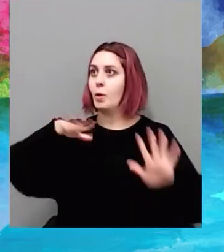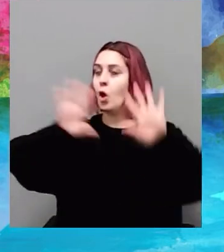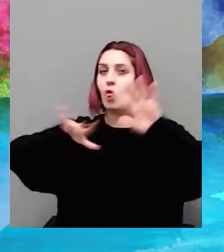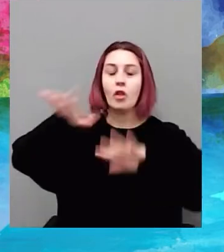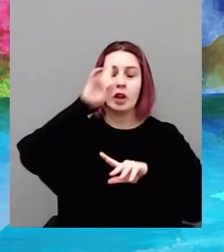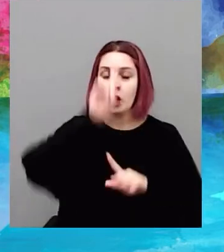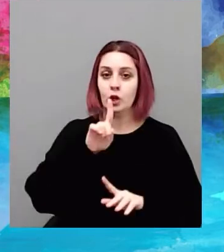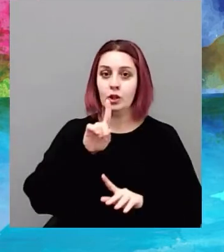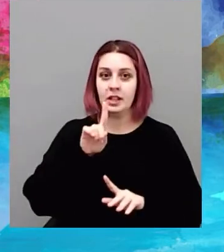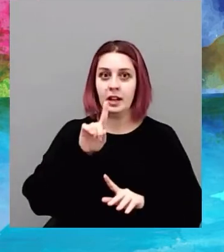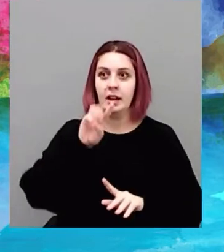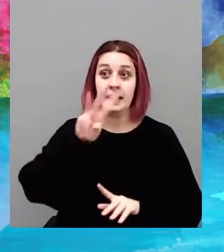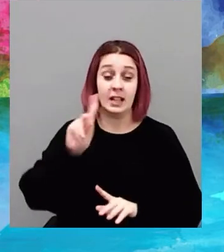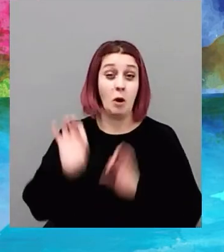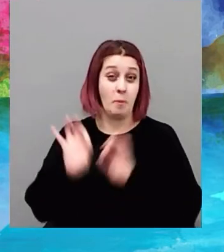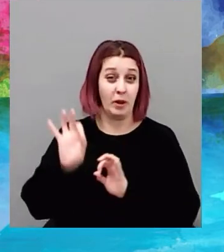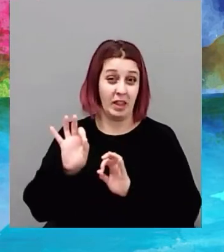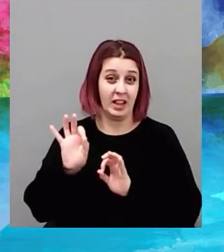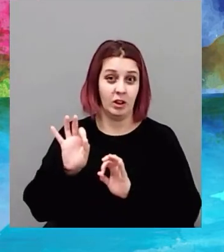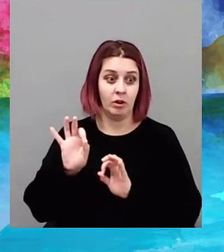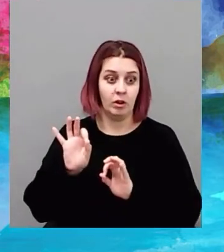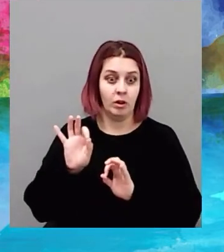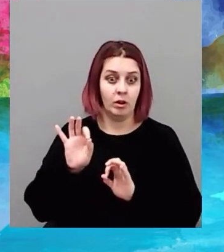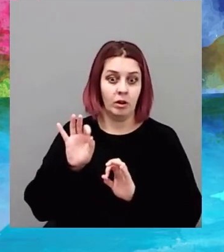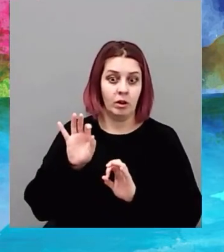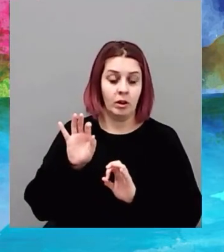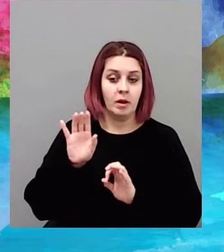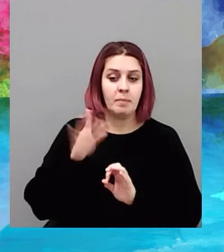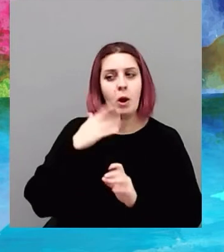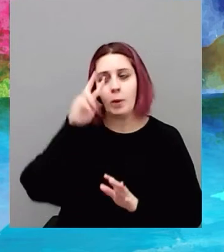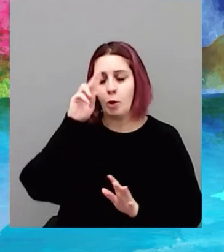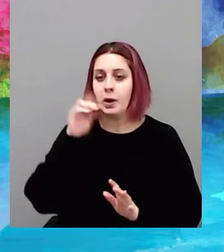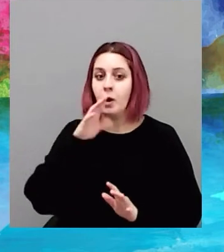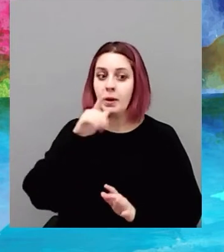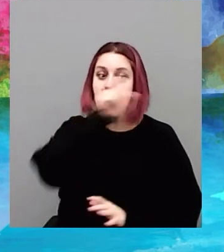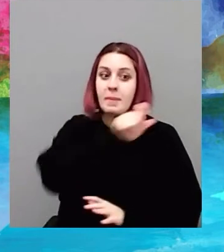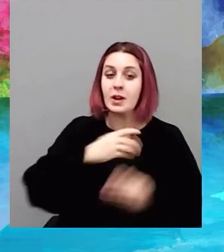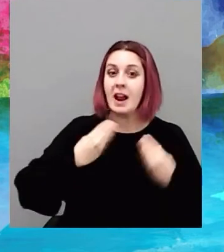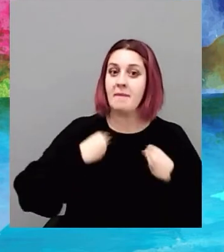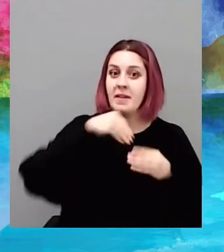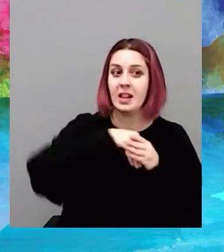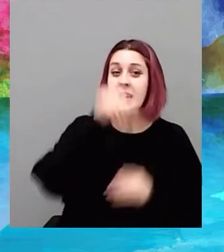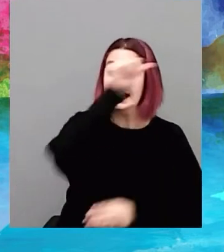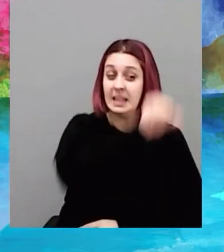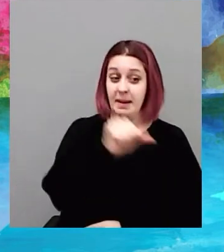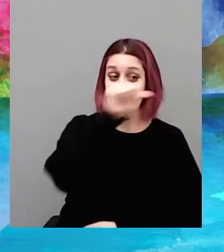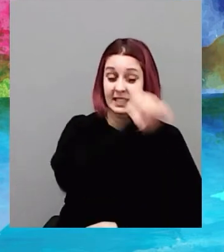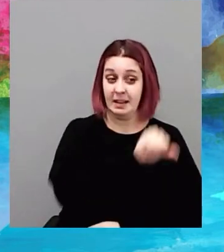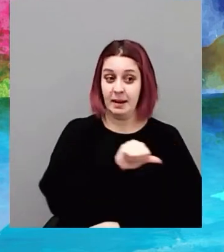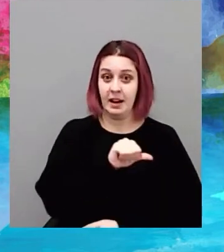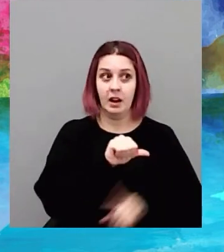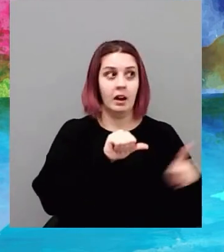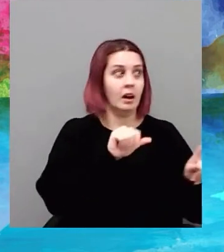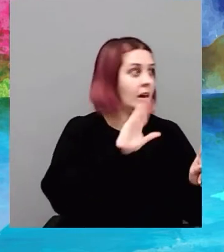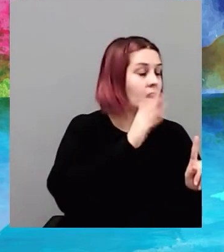got. But that didn't concern us so much about. But what happened is that residents, at